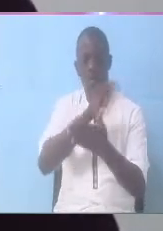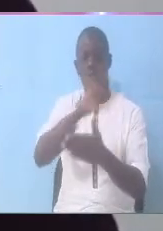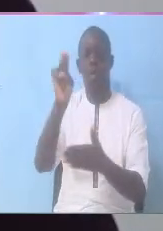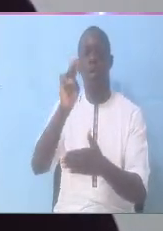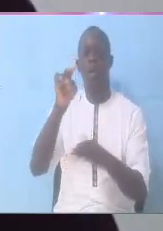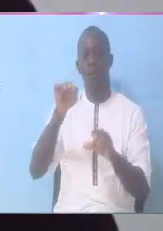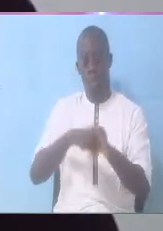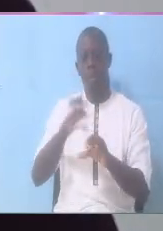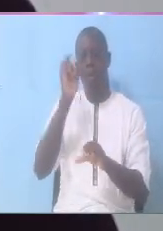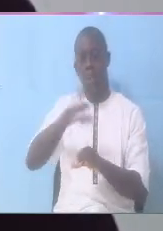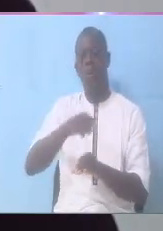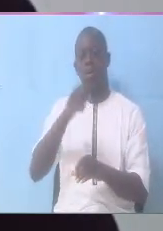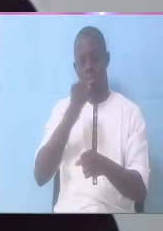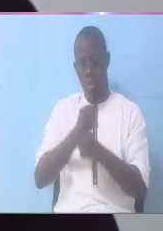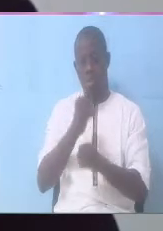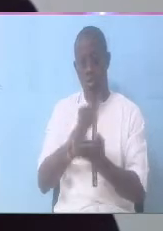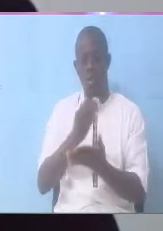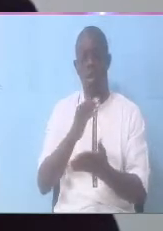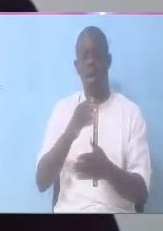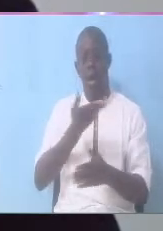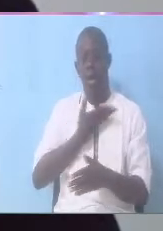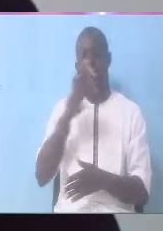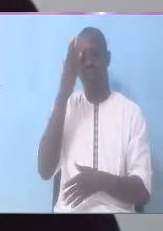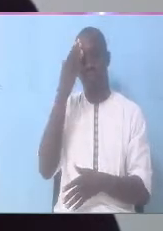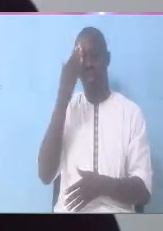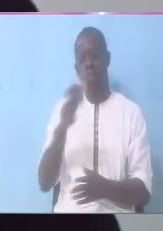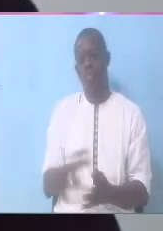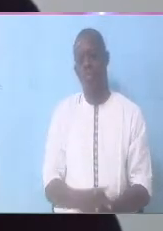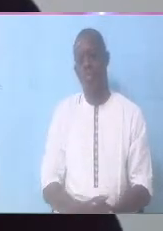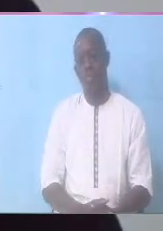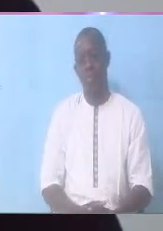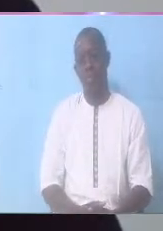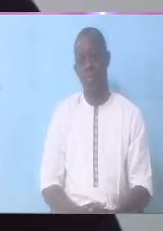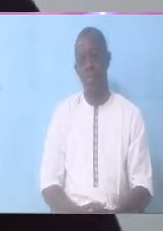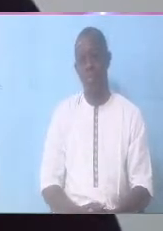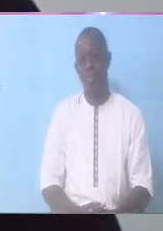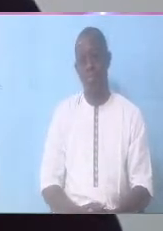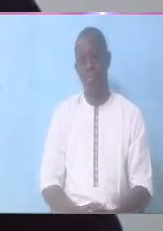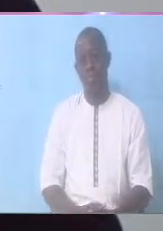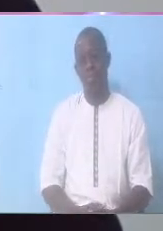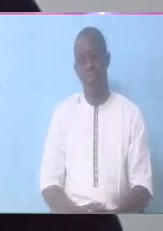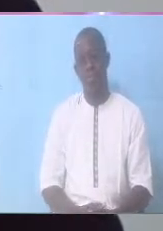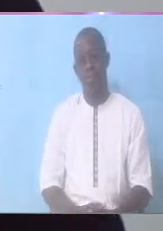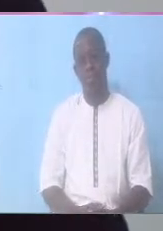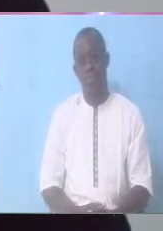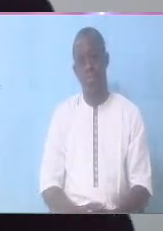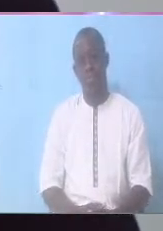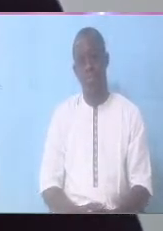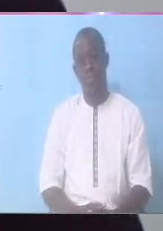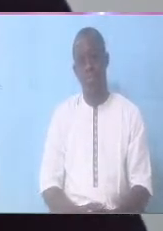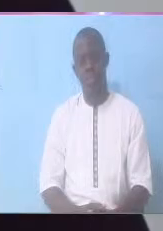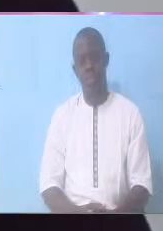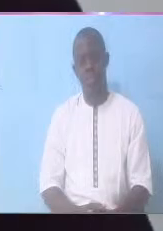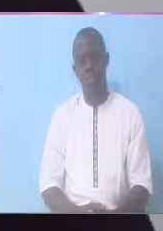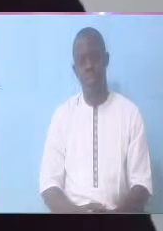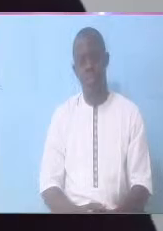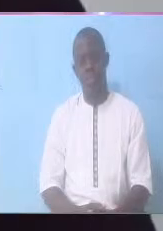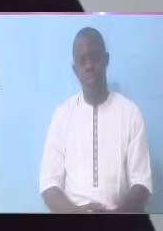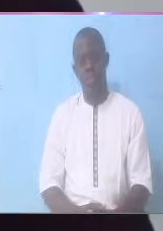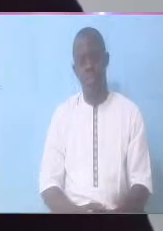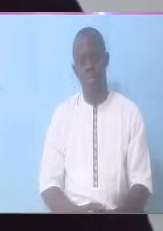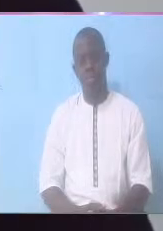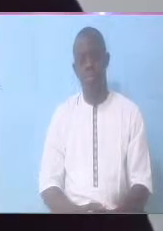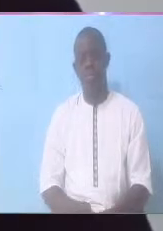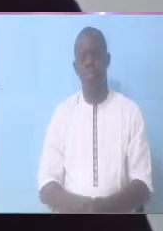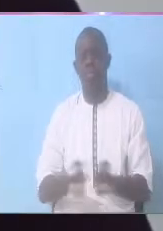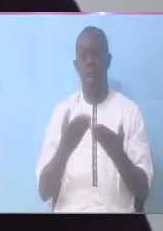ali feroke ali ya long fodum tonya nyimari dabijele fa datiji. So Tumbul